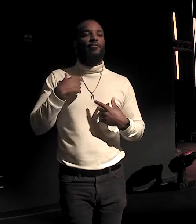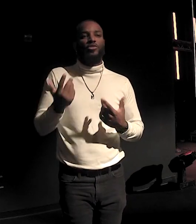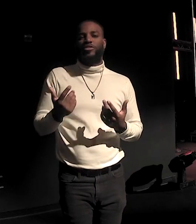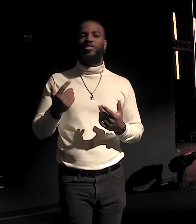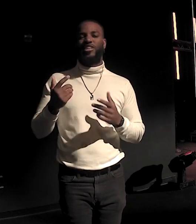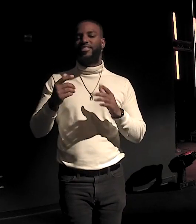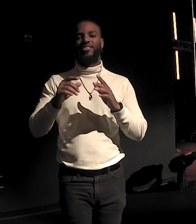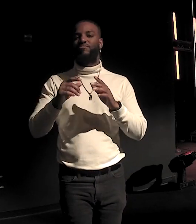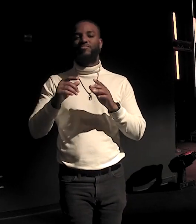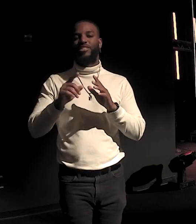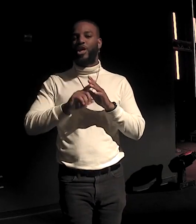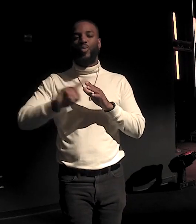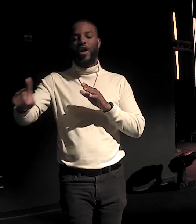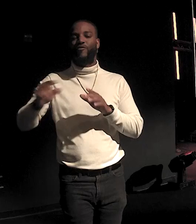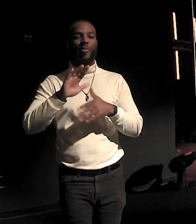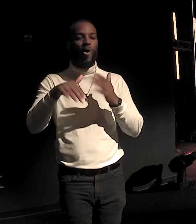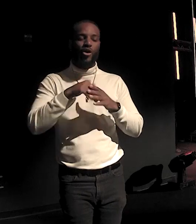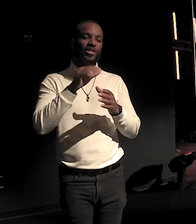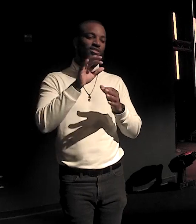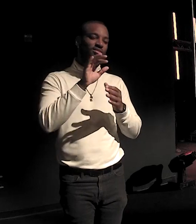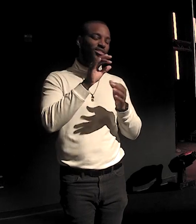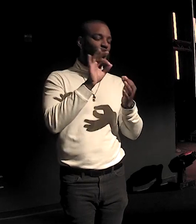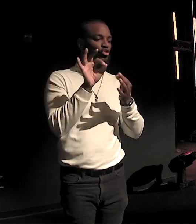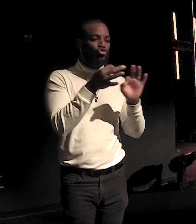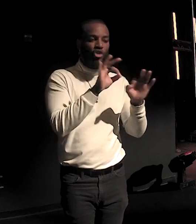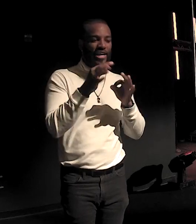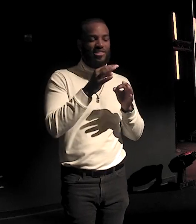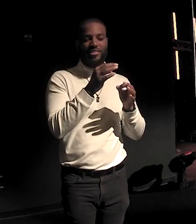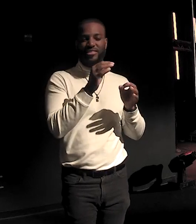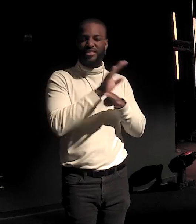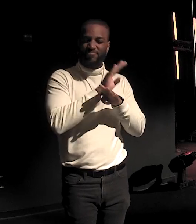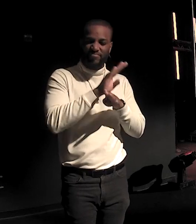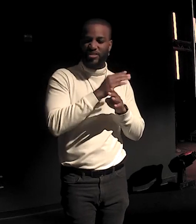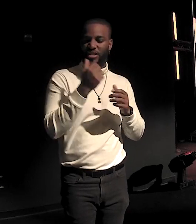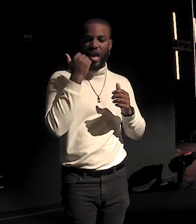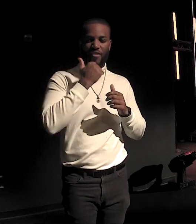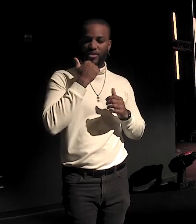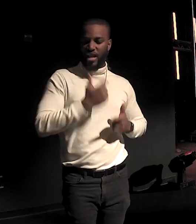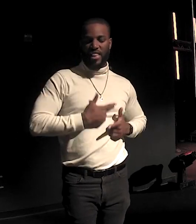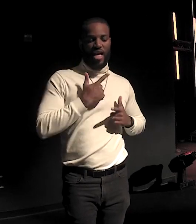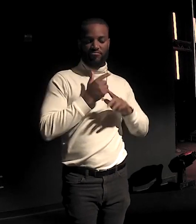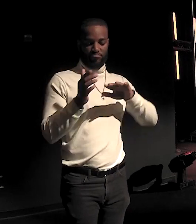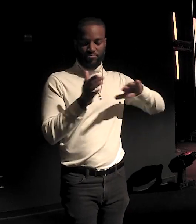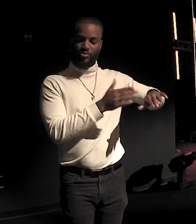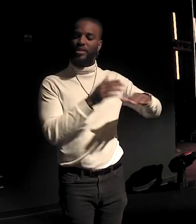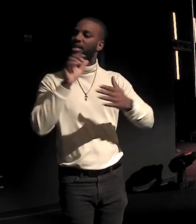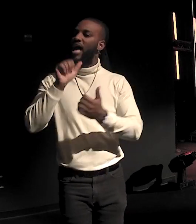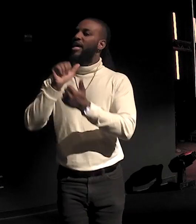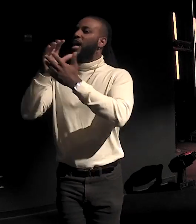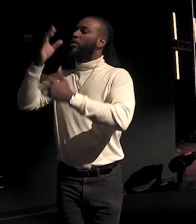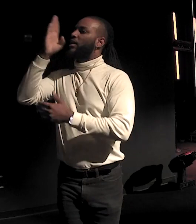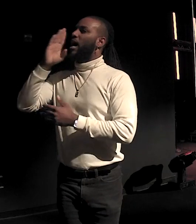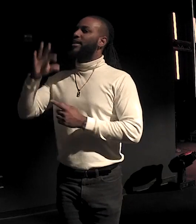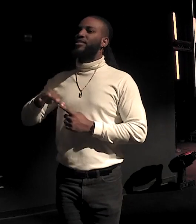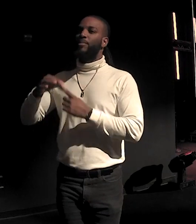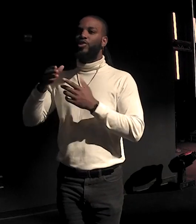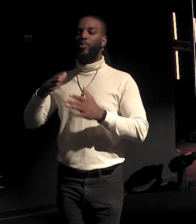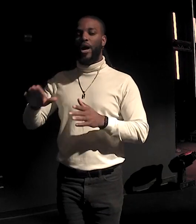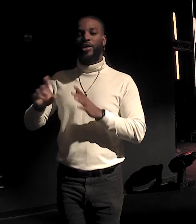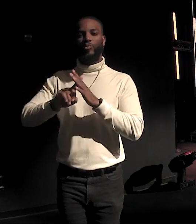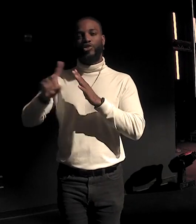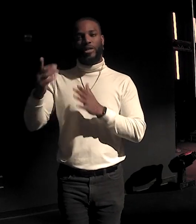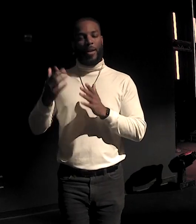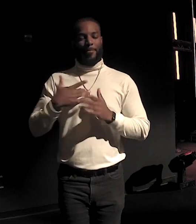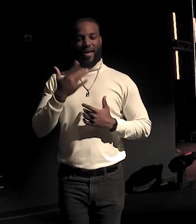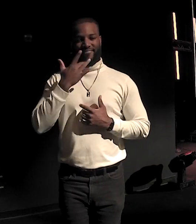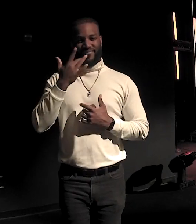just get away from all the distraction and the hubbub of everyday life, and we get to encounter God in a special and unique way. Retreats are probably